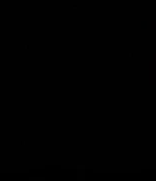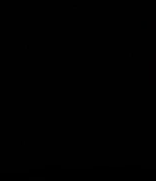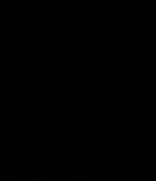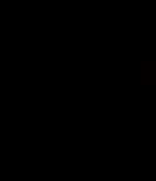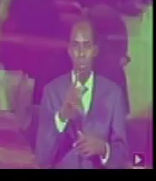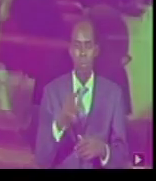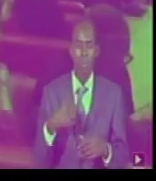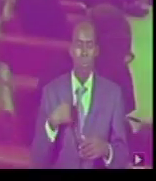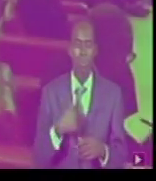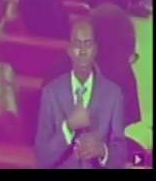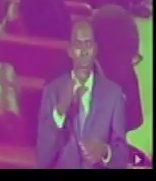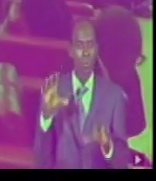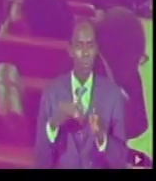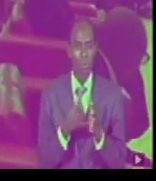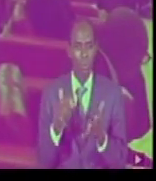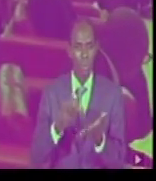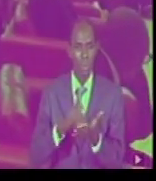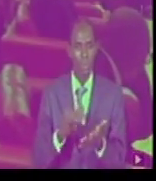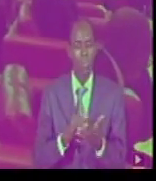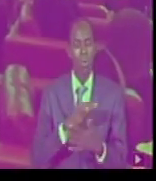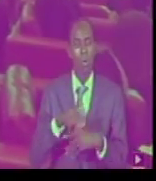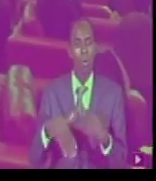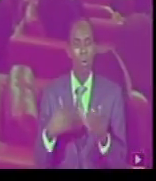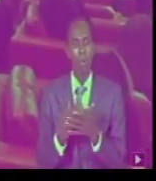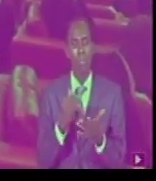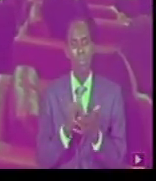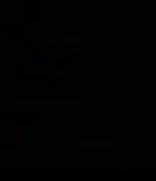1, 2, 3, once again.